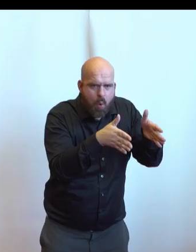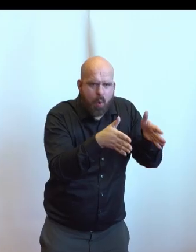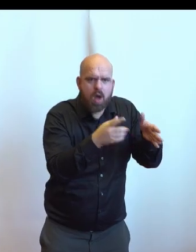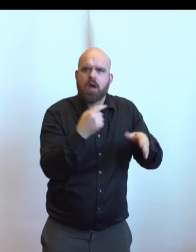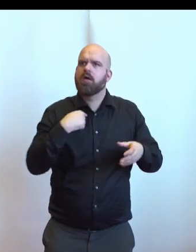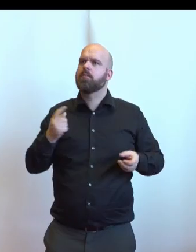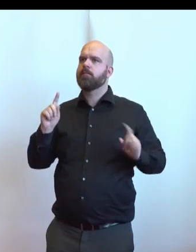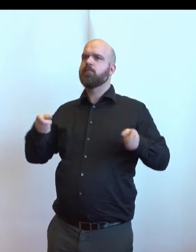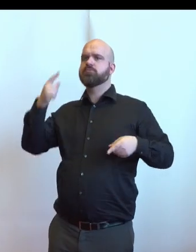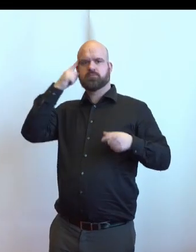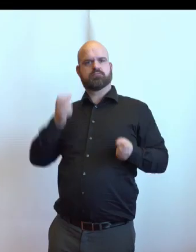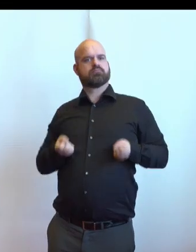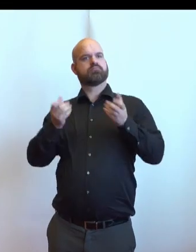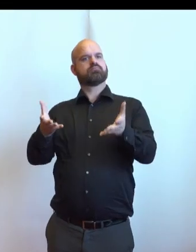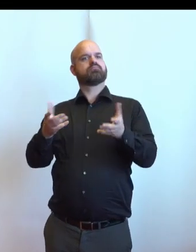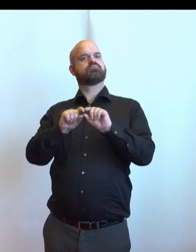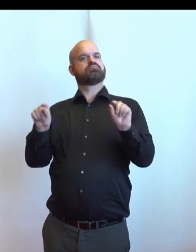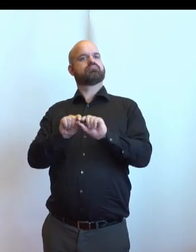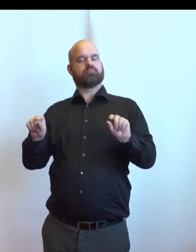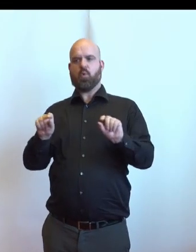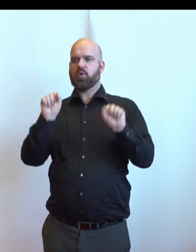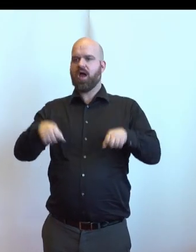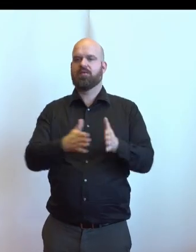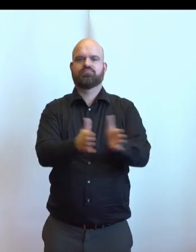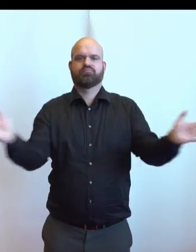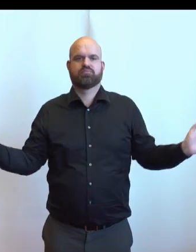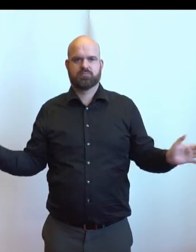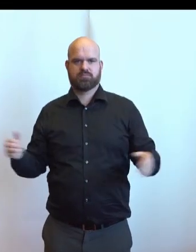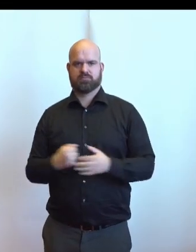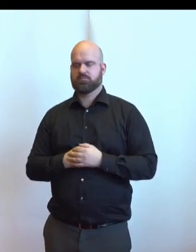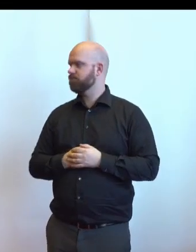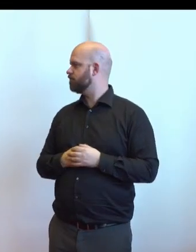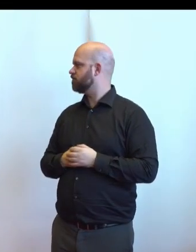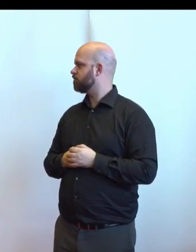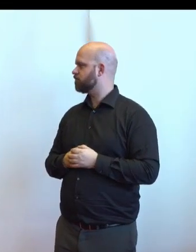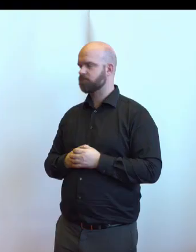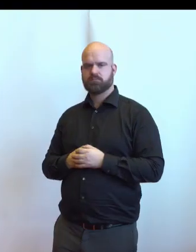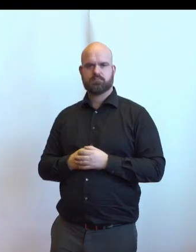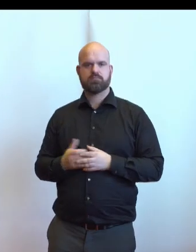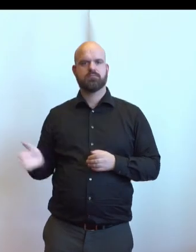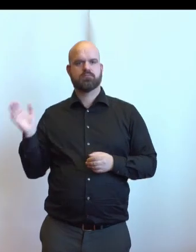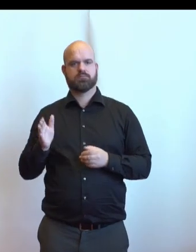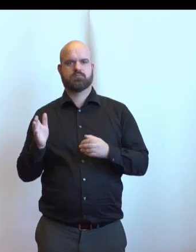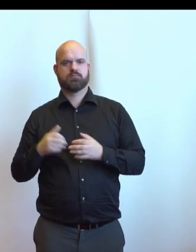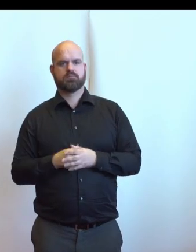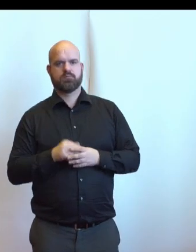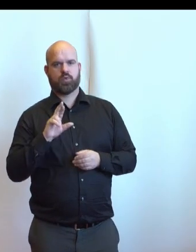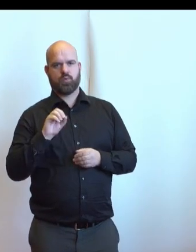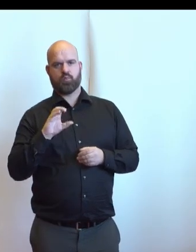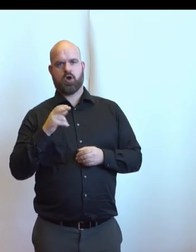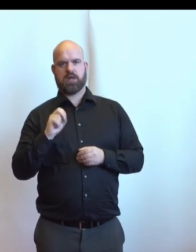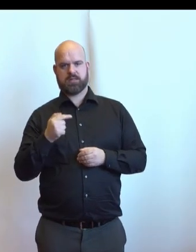I think it's also similar to security today. So that's the analogy we are making today when some people do some pushback. Say, okay,